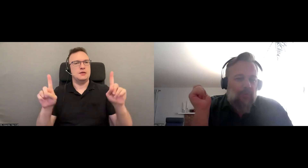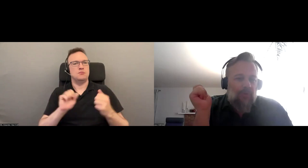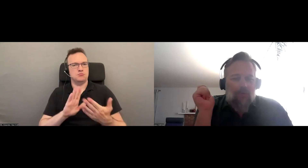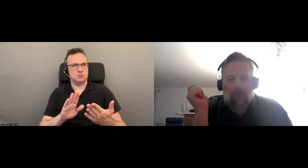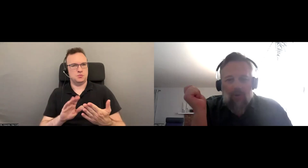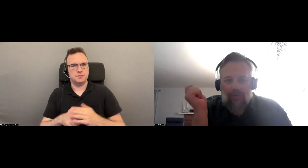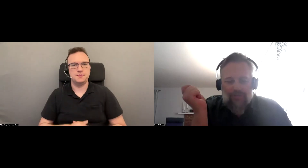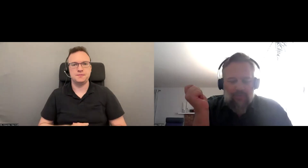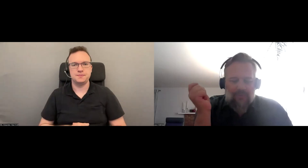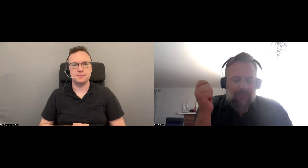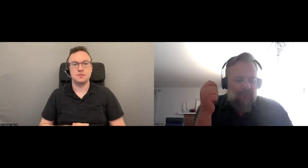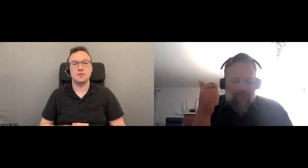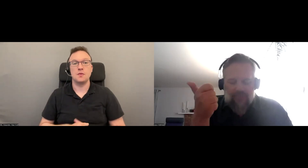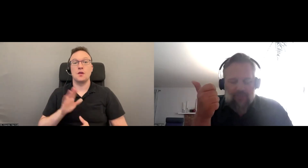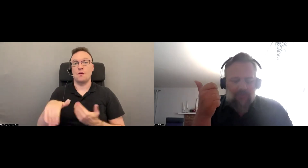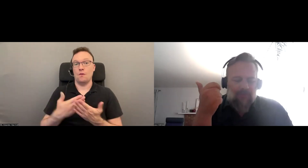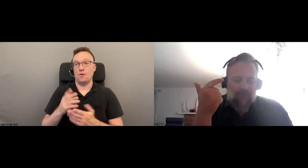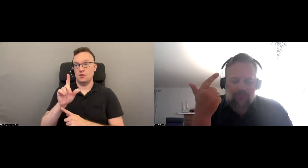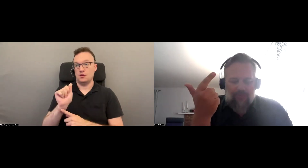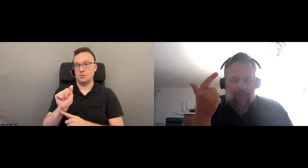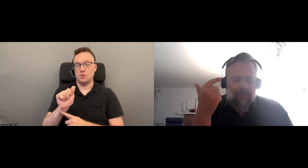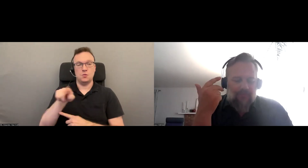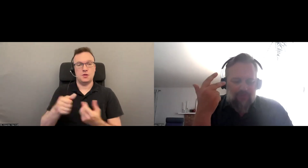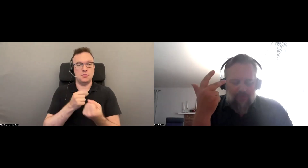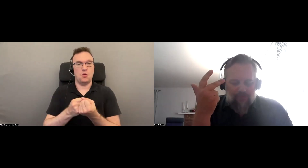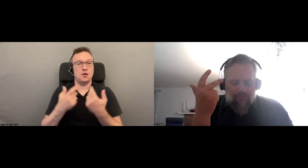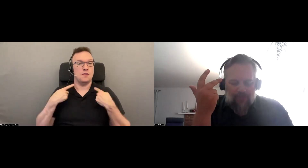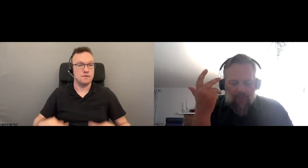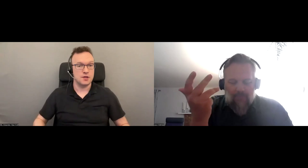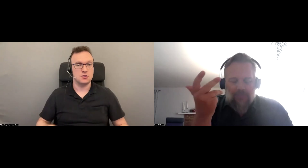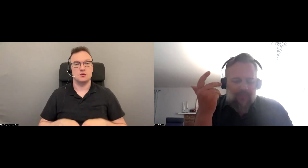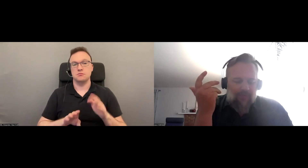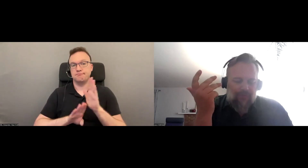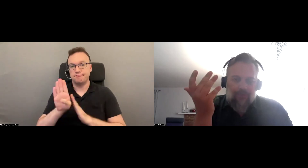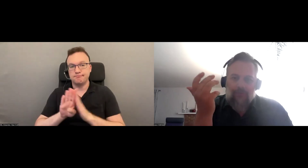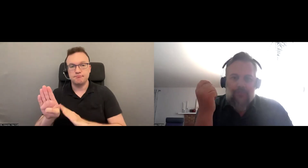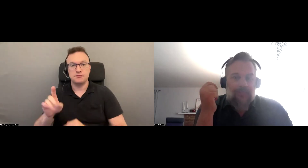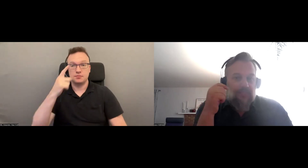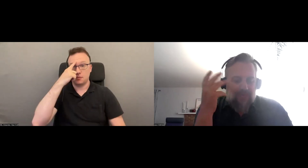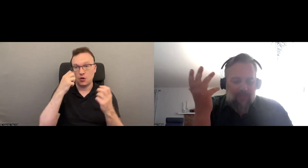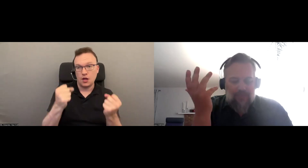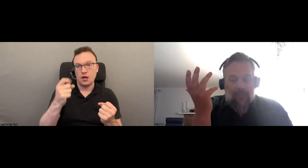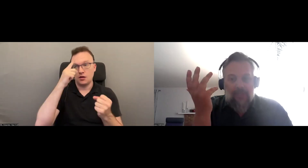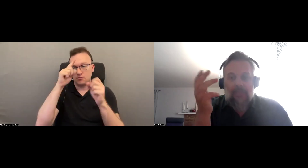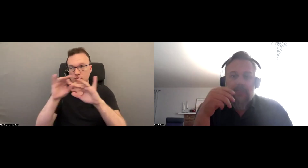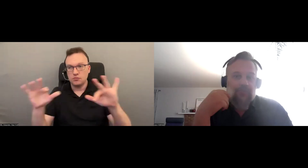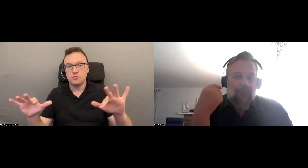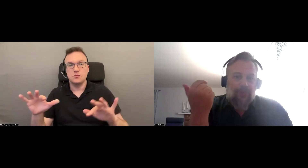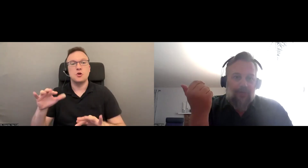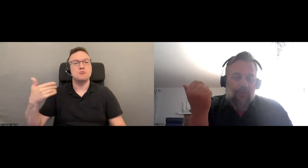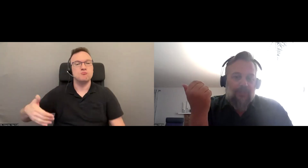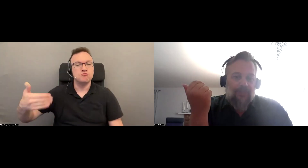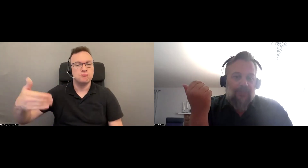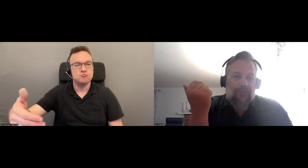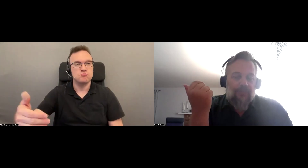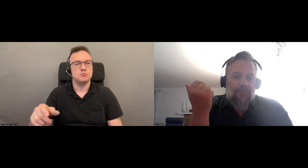We support all disabilities, physical, developmental, mental health, neurodiversity, and episodic in